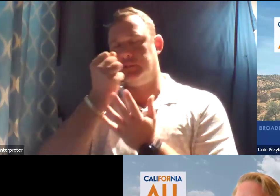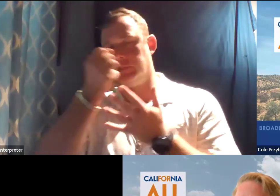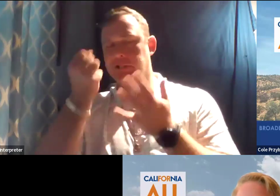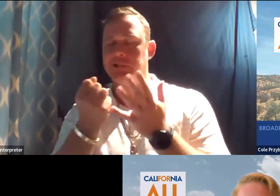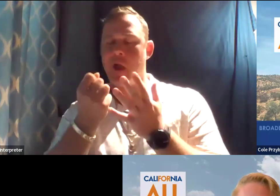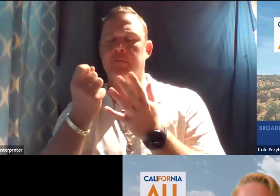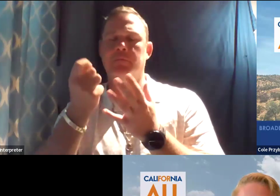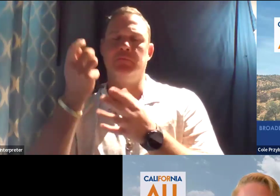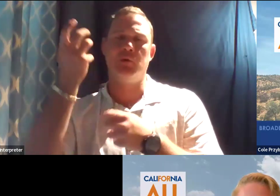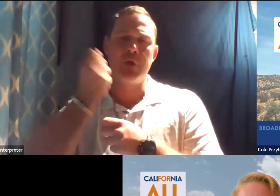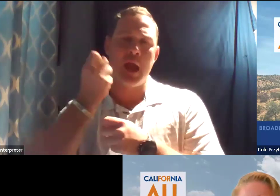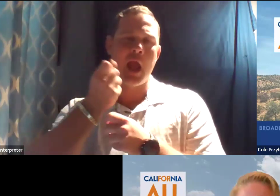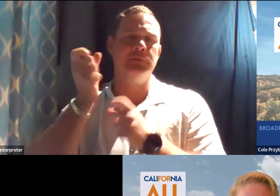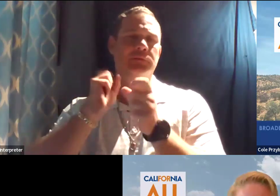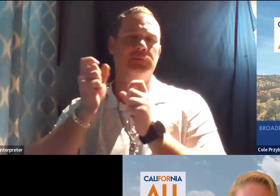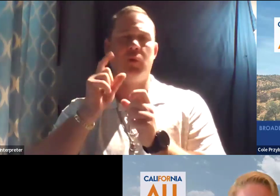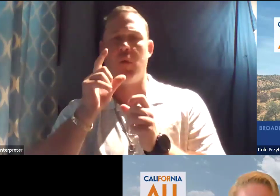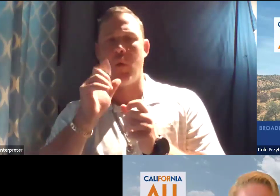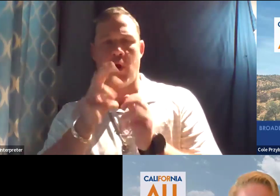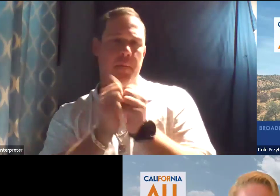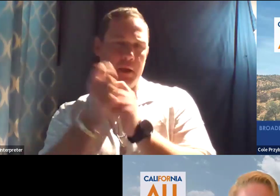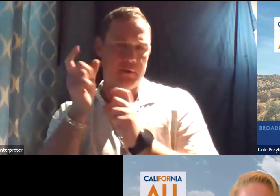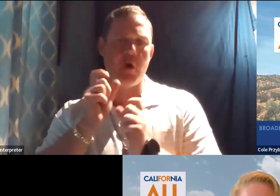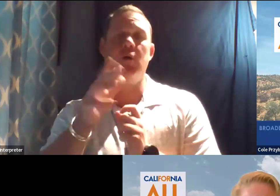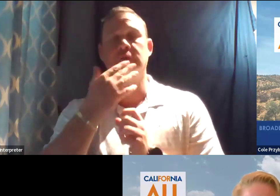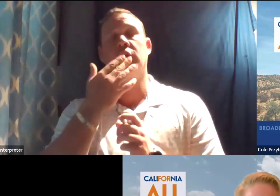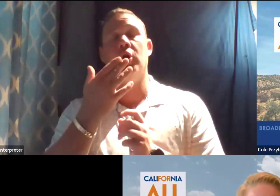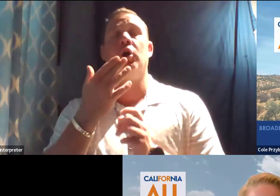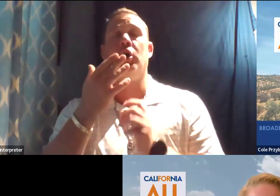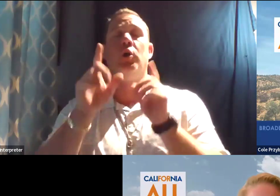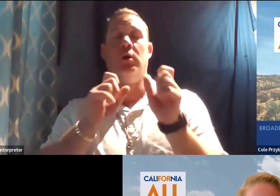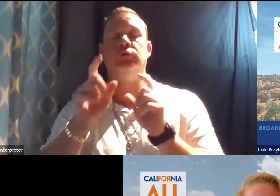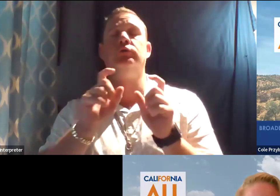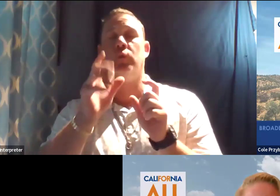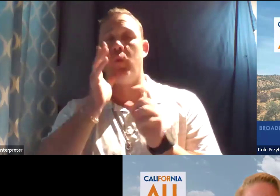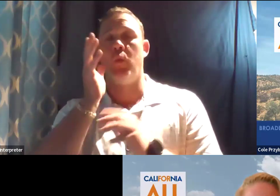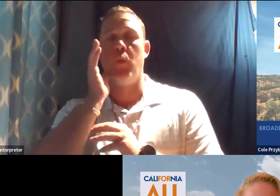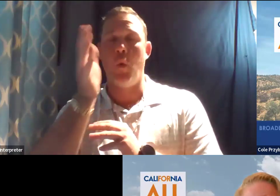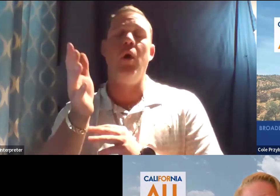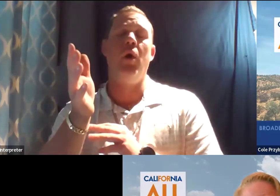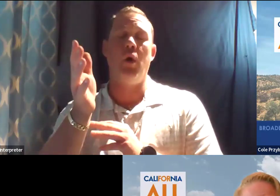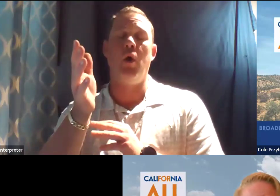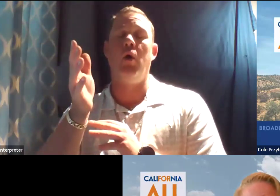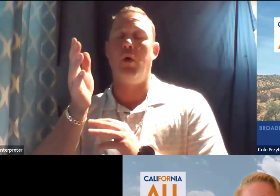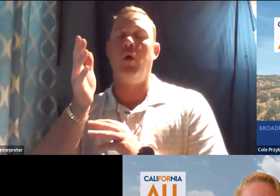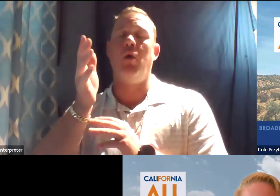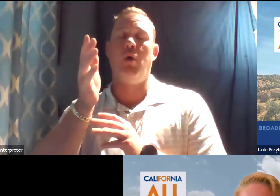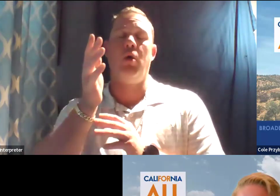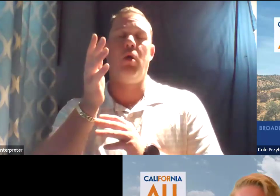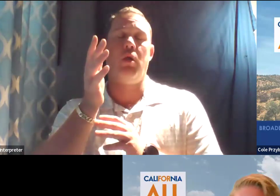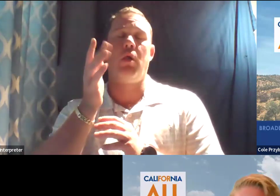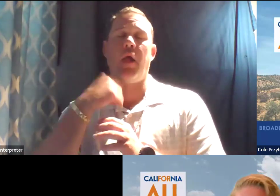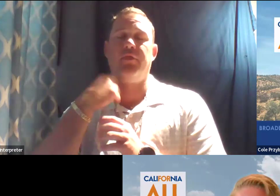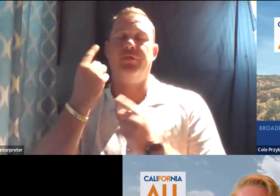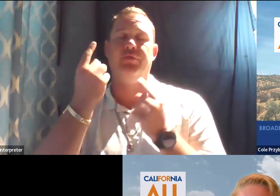competitive grant program. Yeah, that's a great question, Cole. And so we will go into, I think,